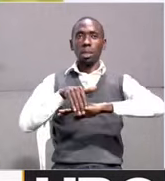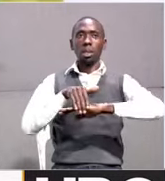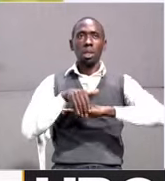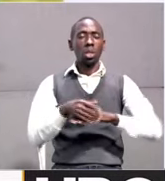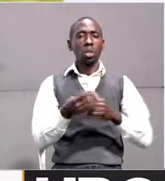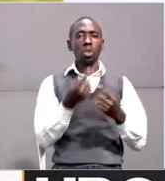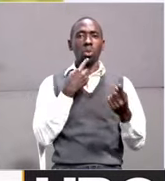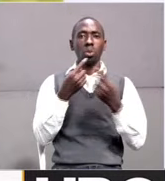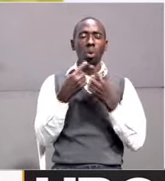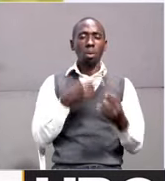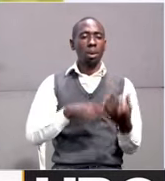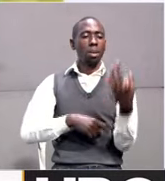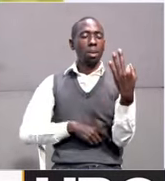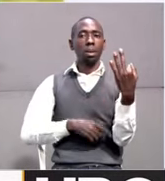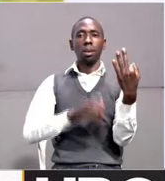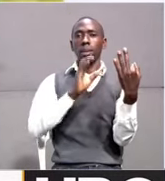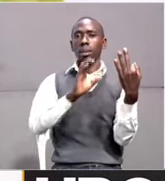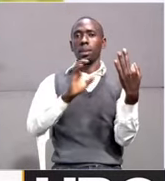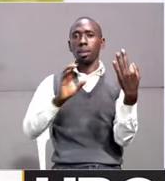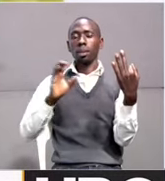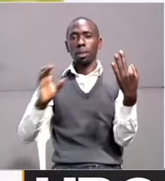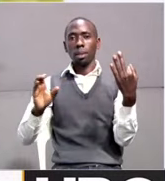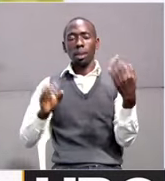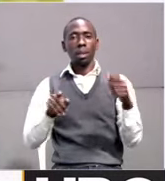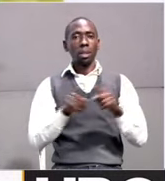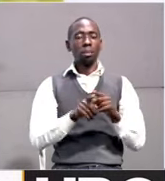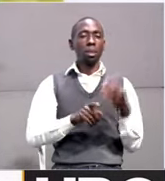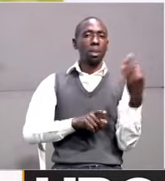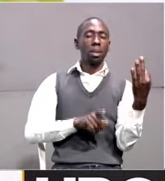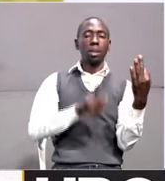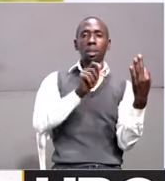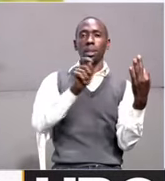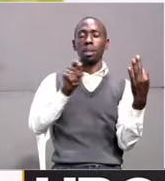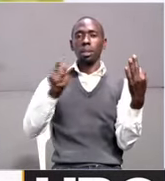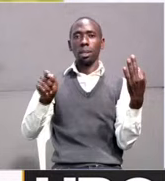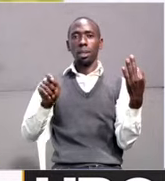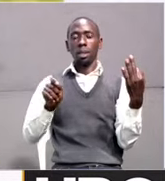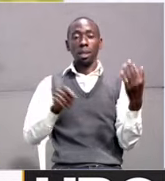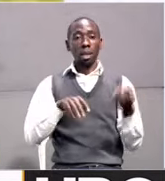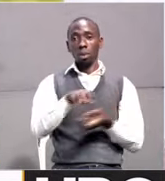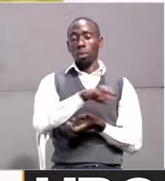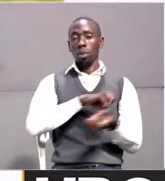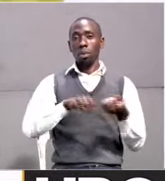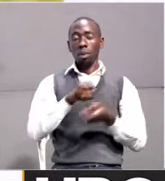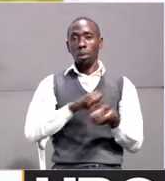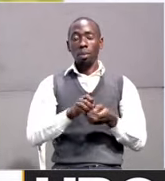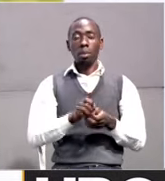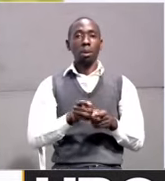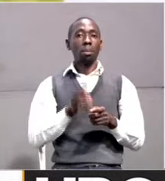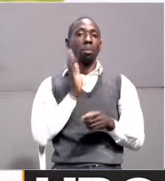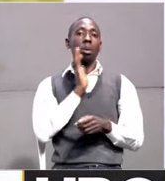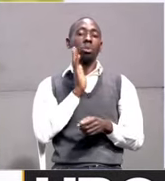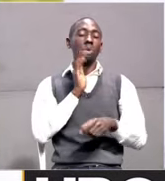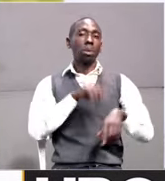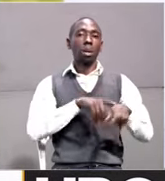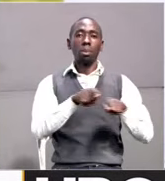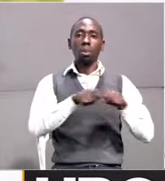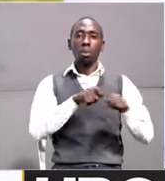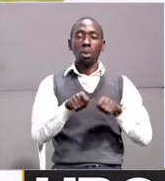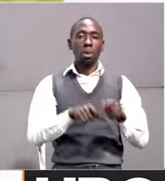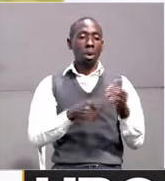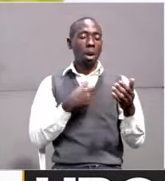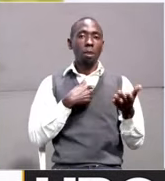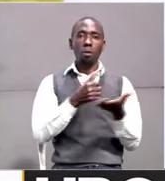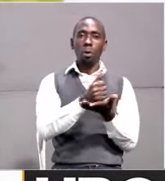C's and three T's. That was the economy of the colonial Uganda. Three C's meaning